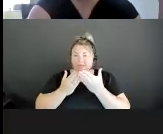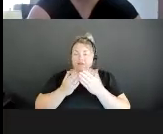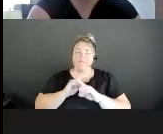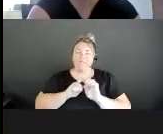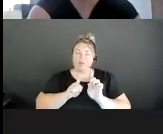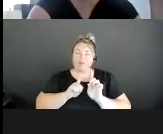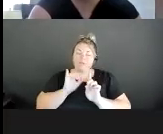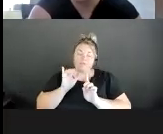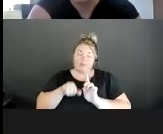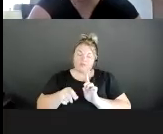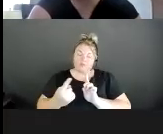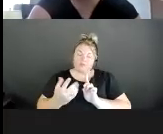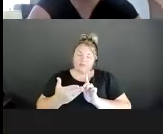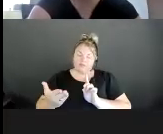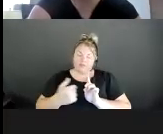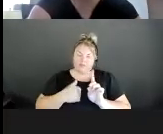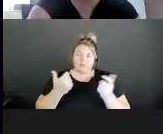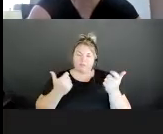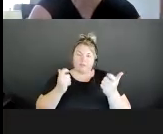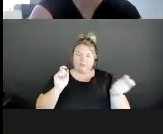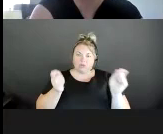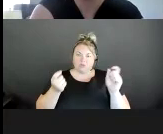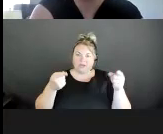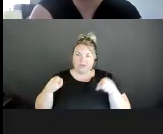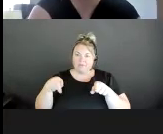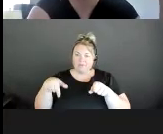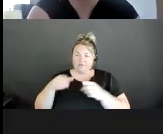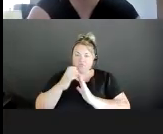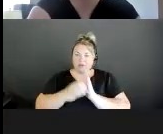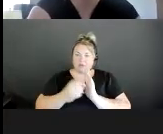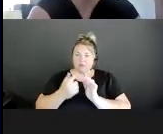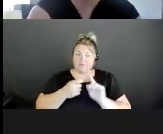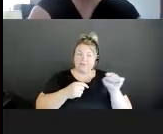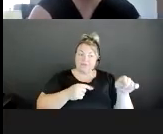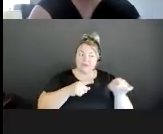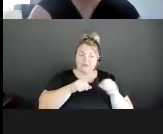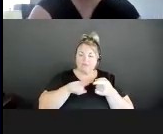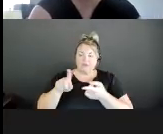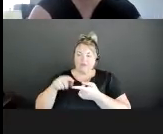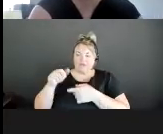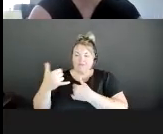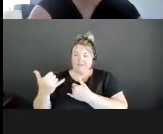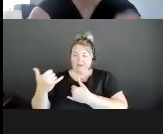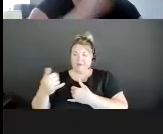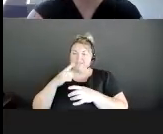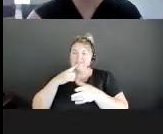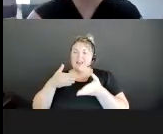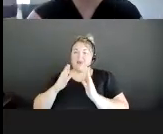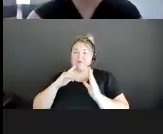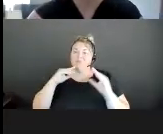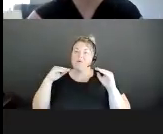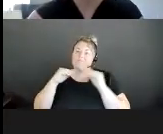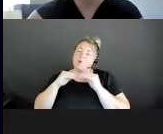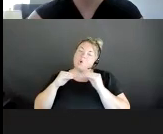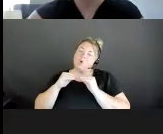was I think one of the big changes that happened in this chapter from then until now is allowing for